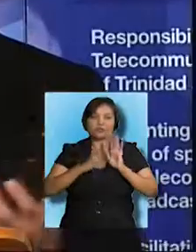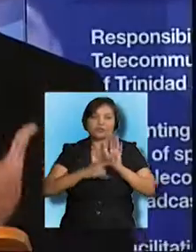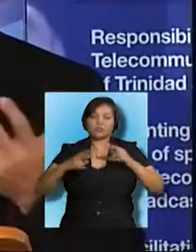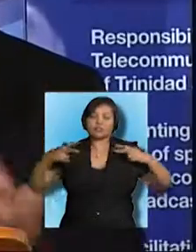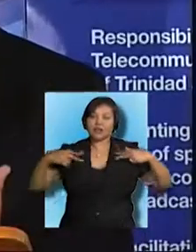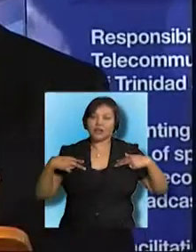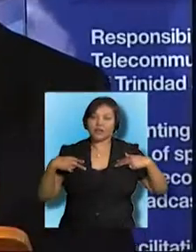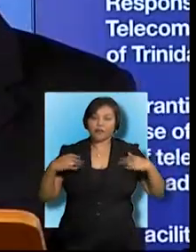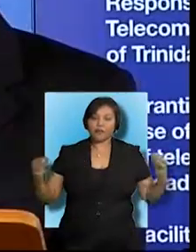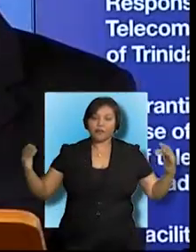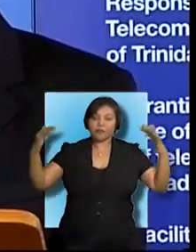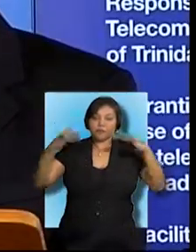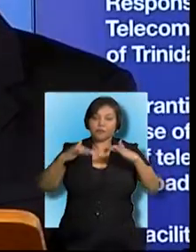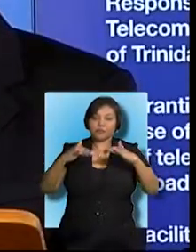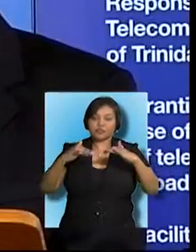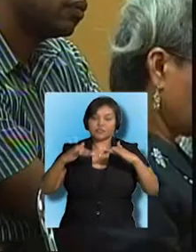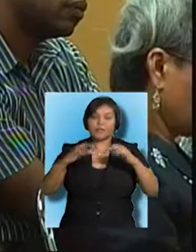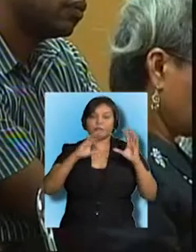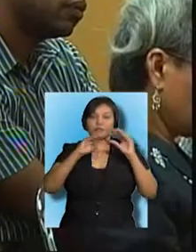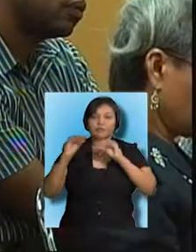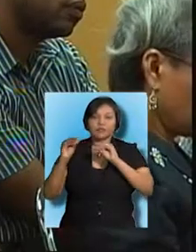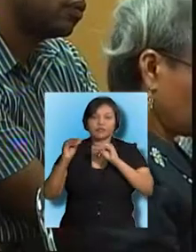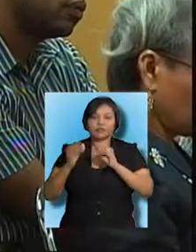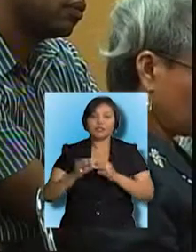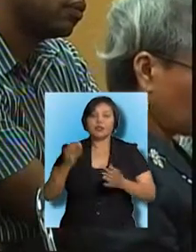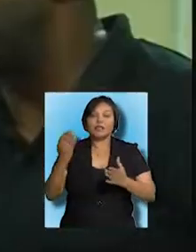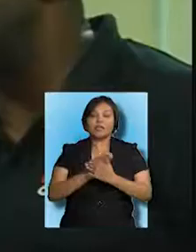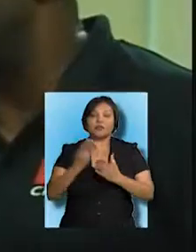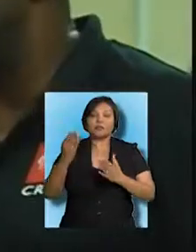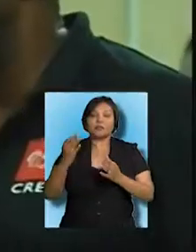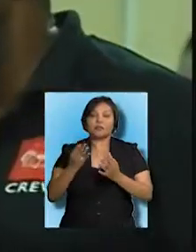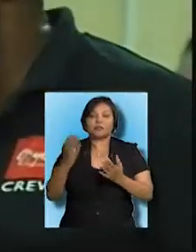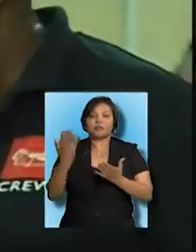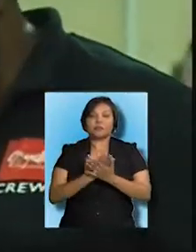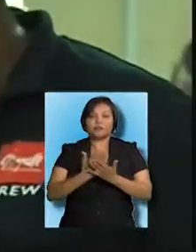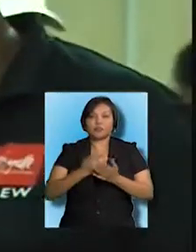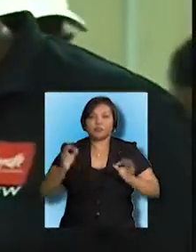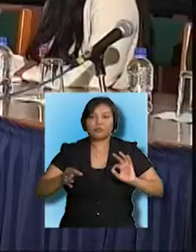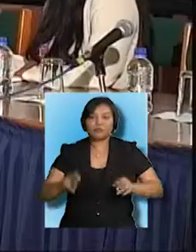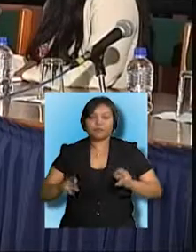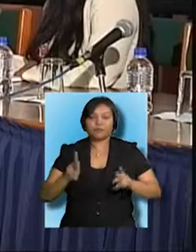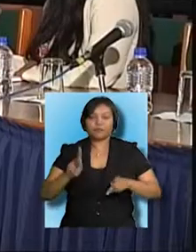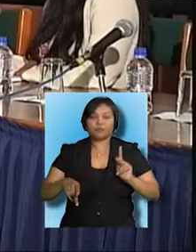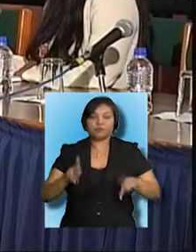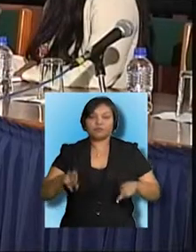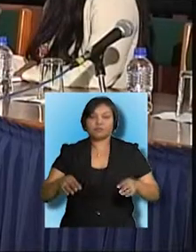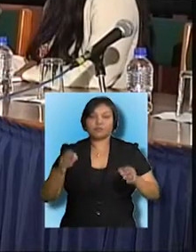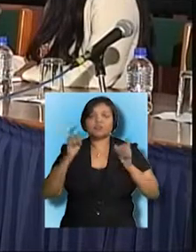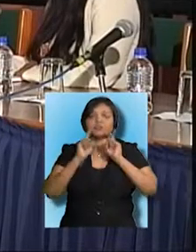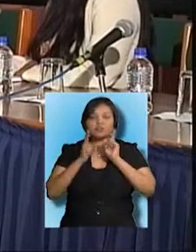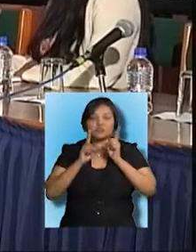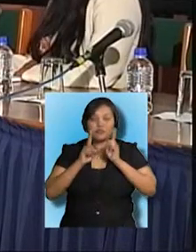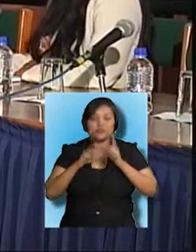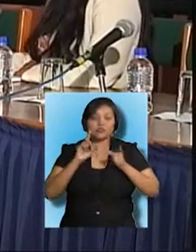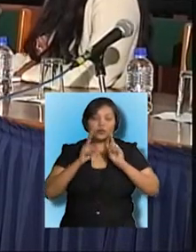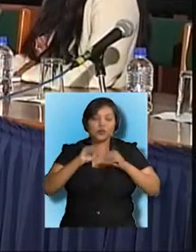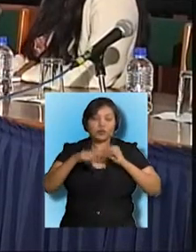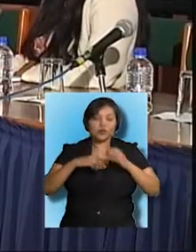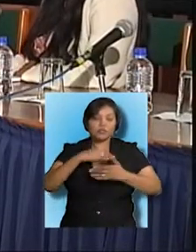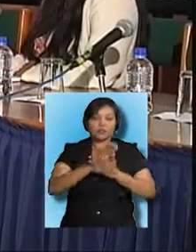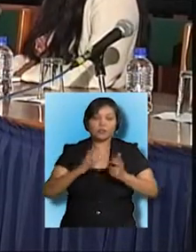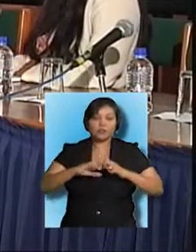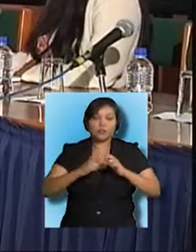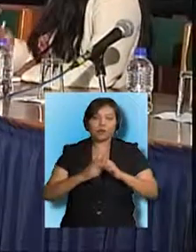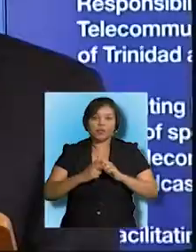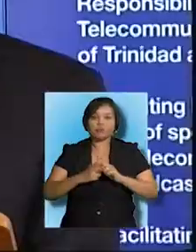forum brought together key stakeholders and members of the general public to discuss and better understand the issues surrounding